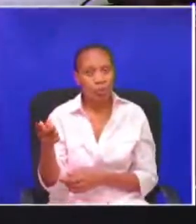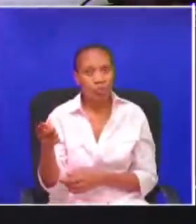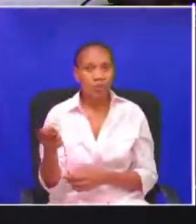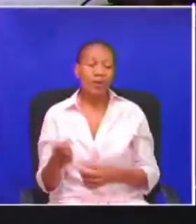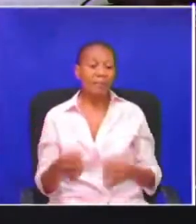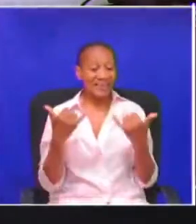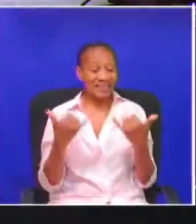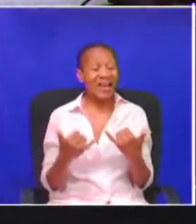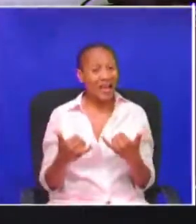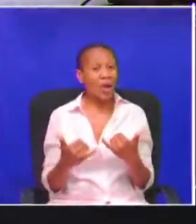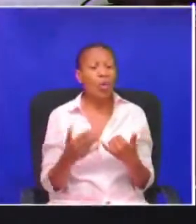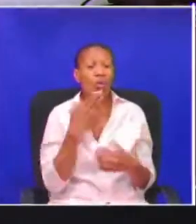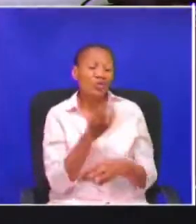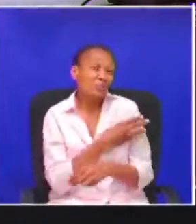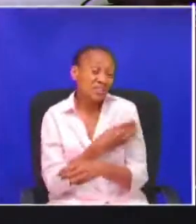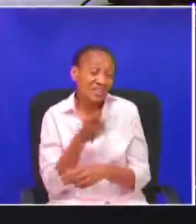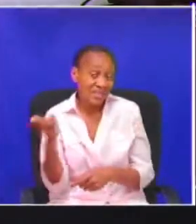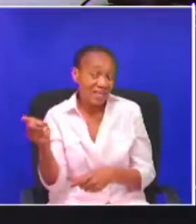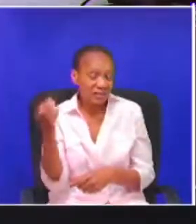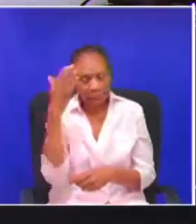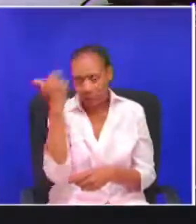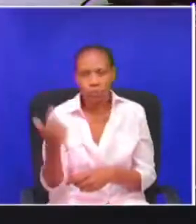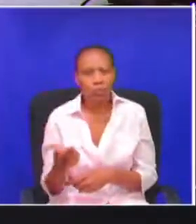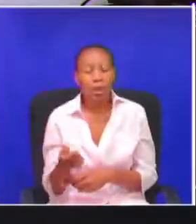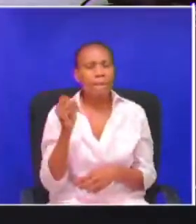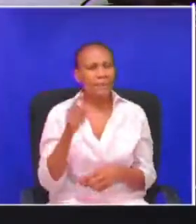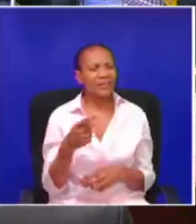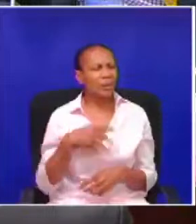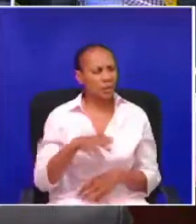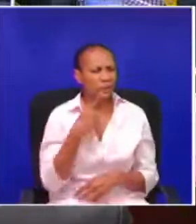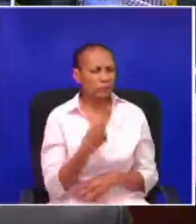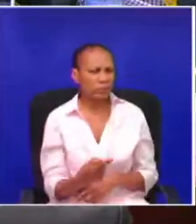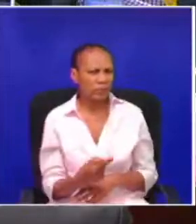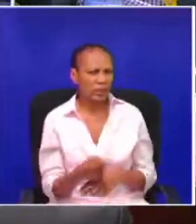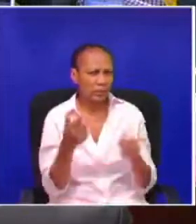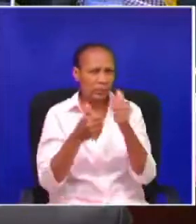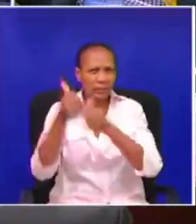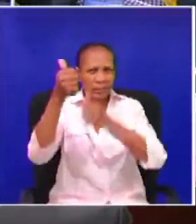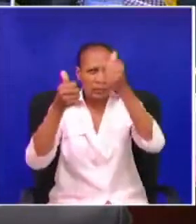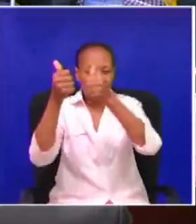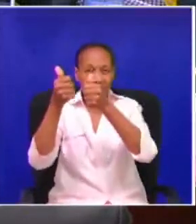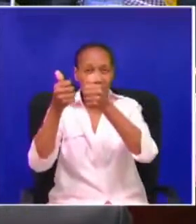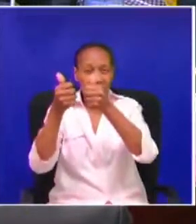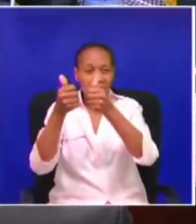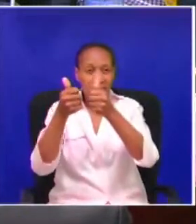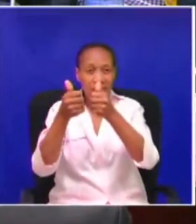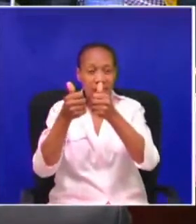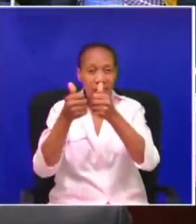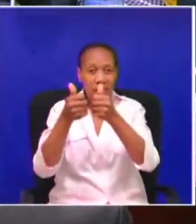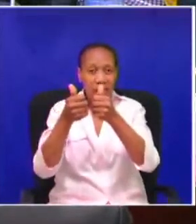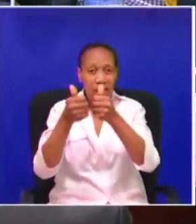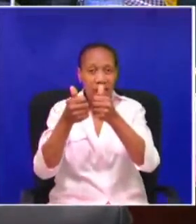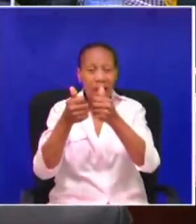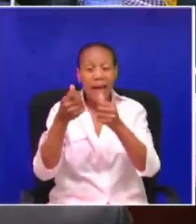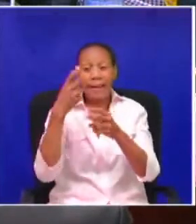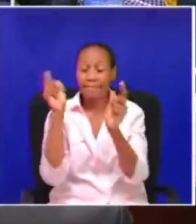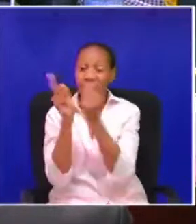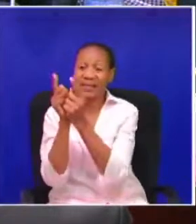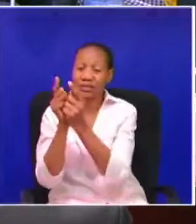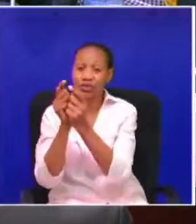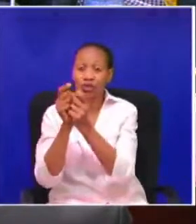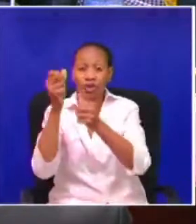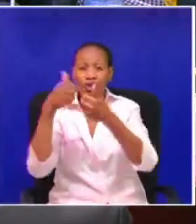current ones. I must say, though, I met I think the executive global chairperson at Davos